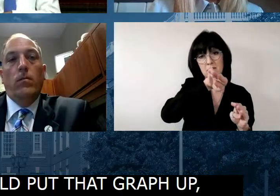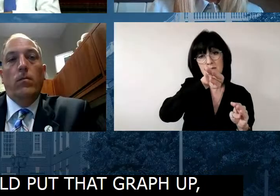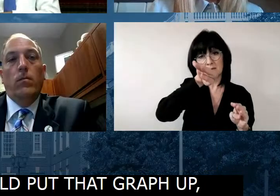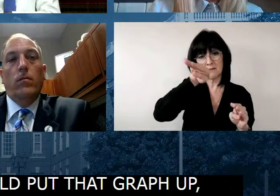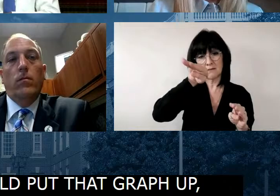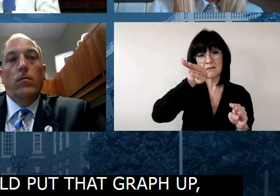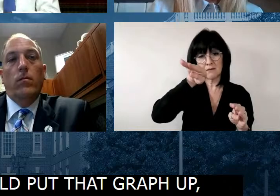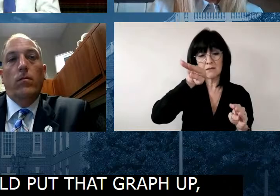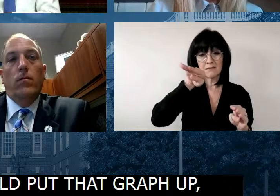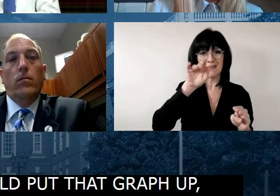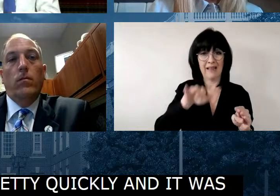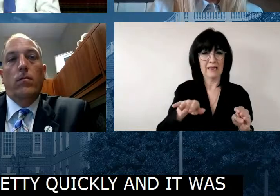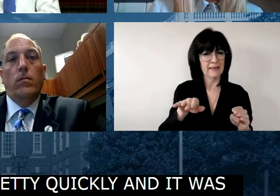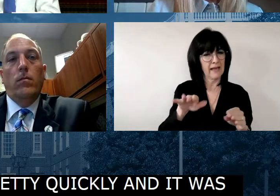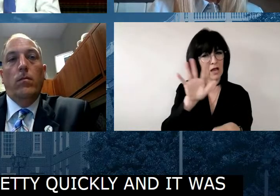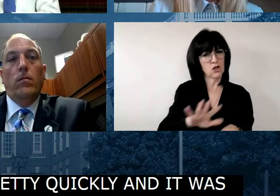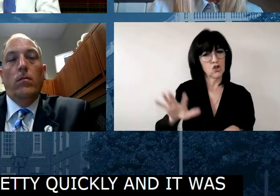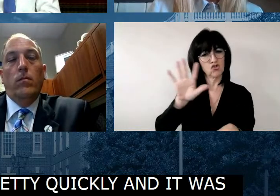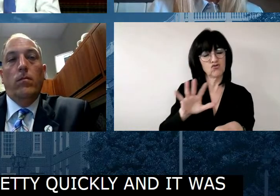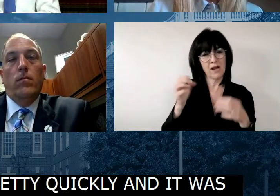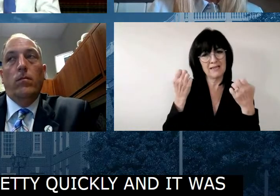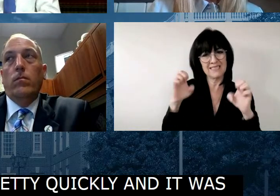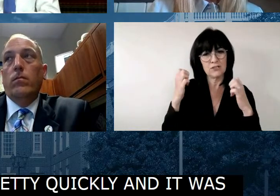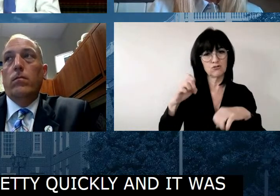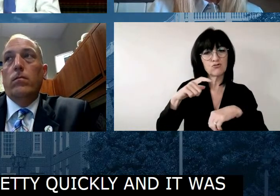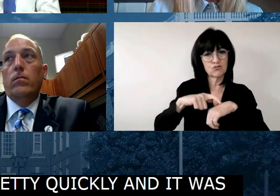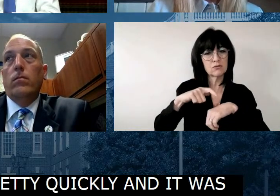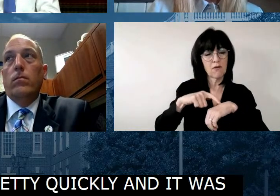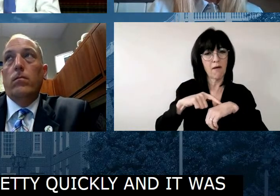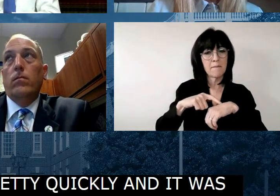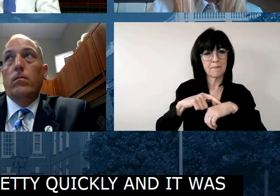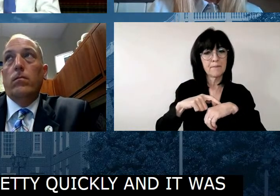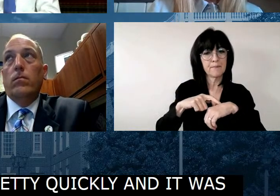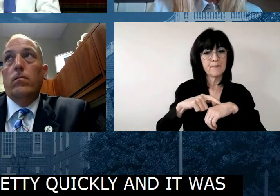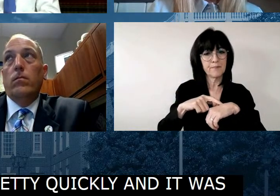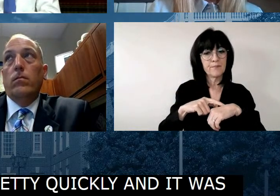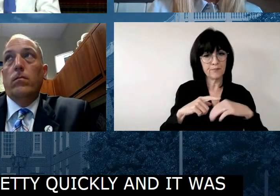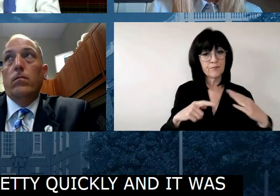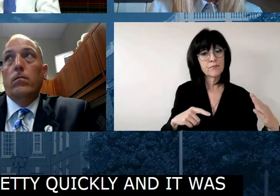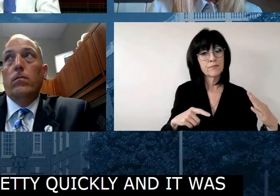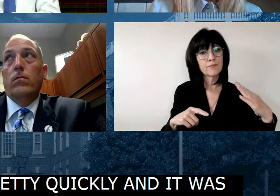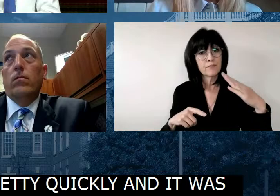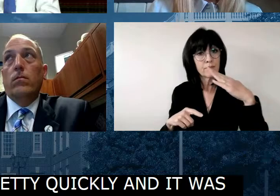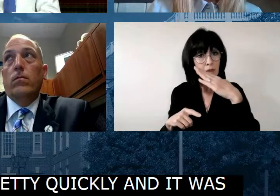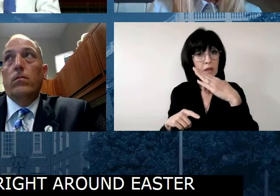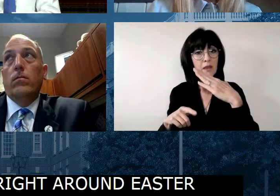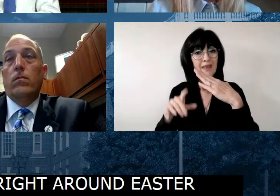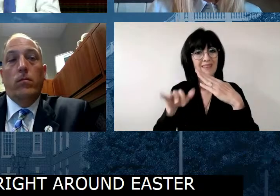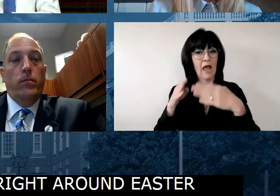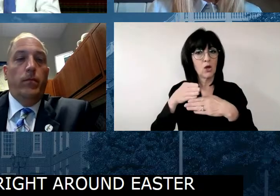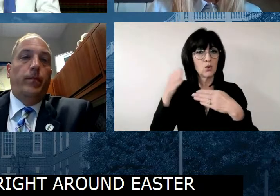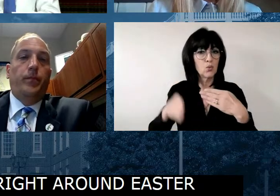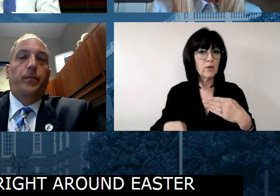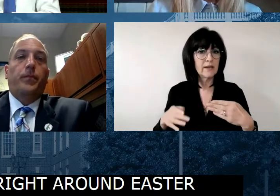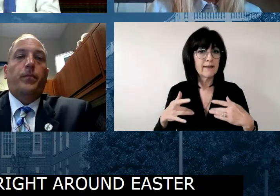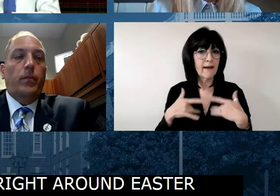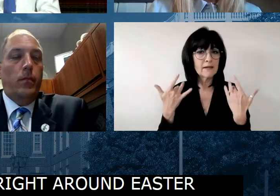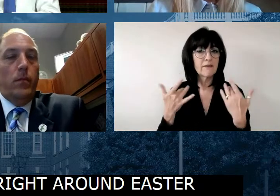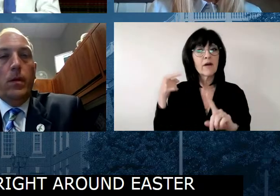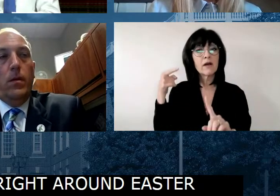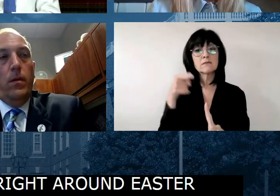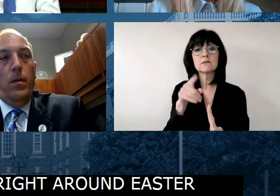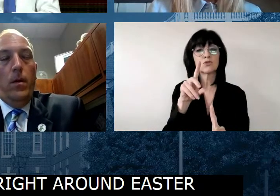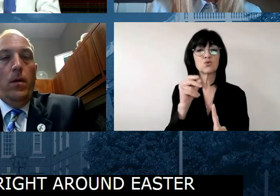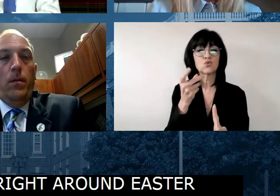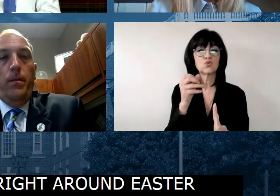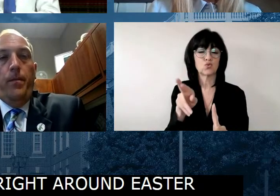around Easter time, as I recall, early April, we peaked out. We were having the weekend events at Dover Down Speedway